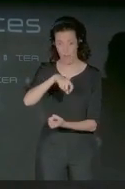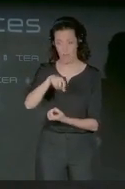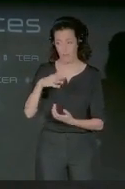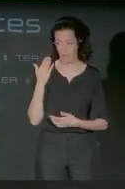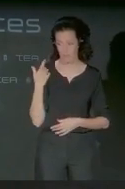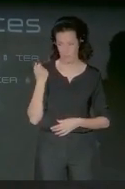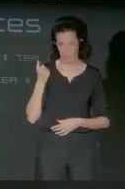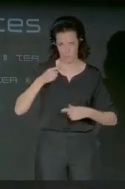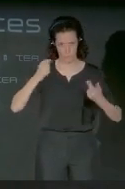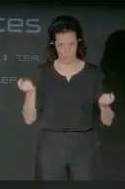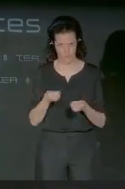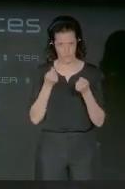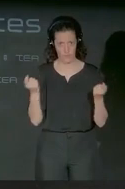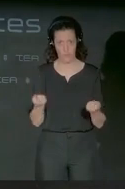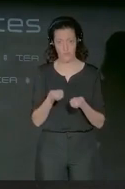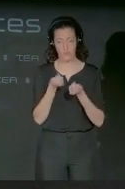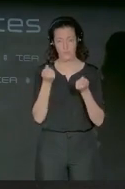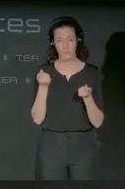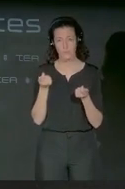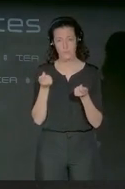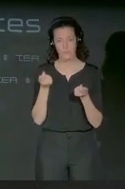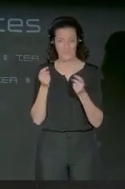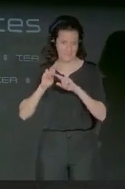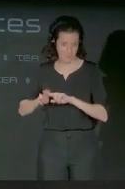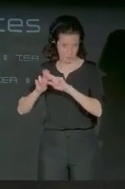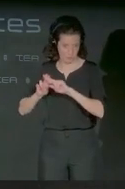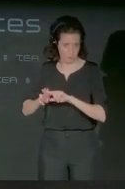many geopolitical